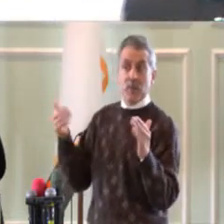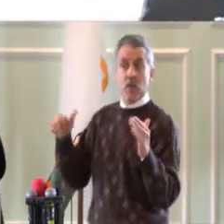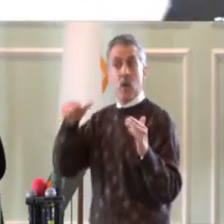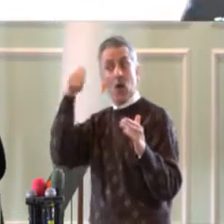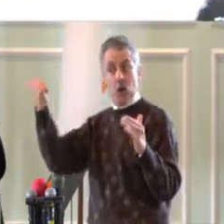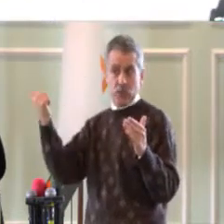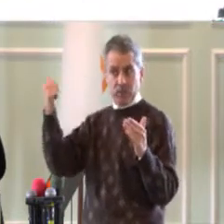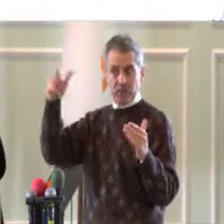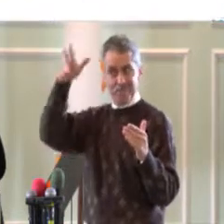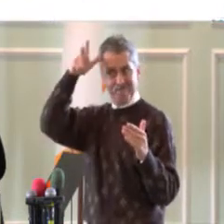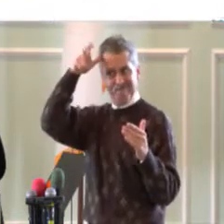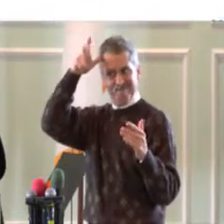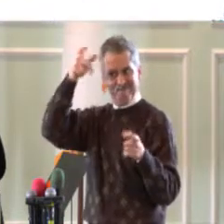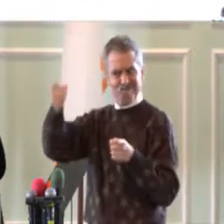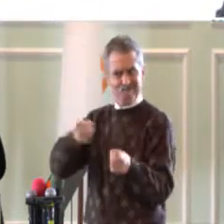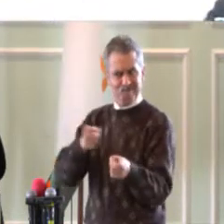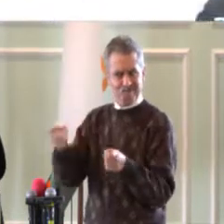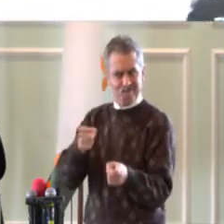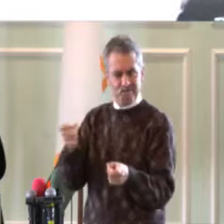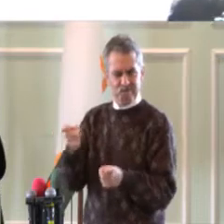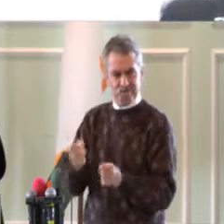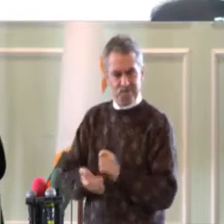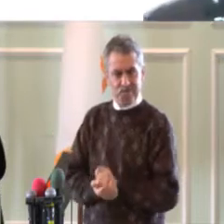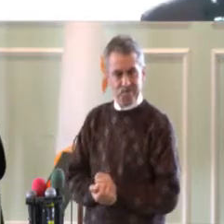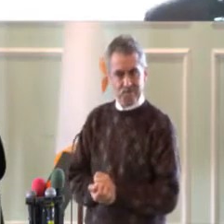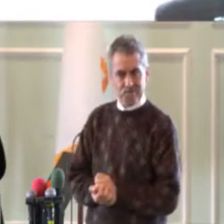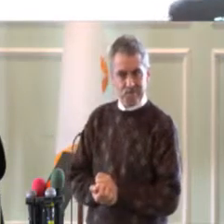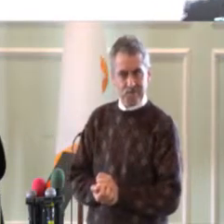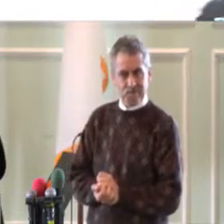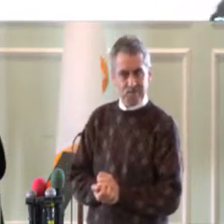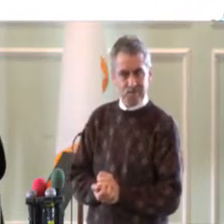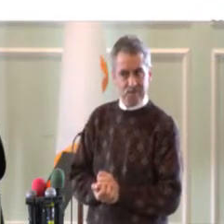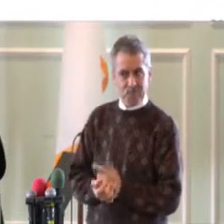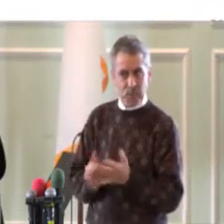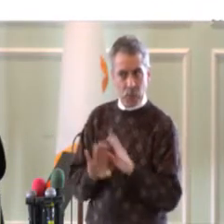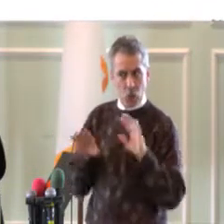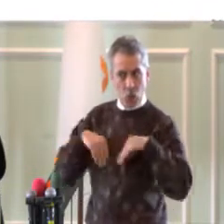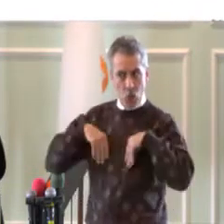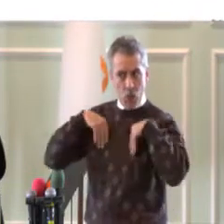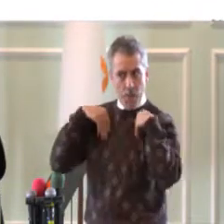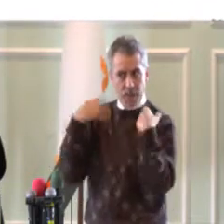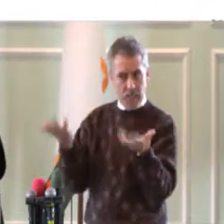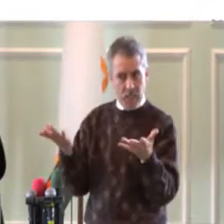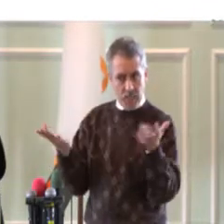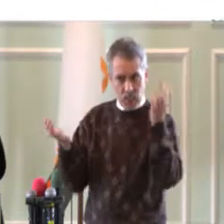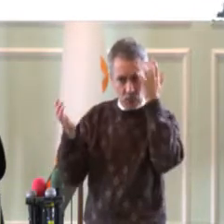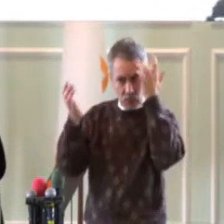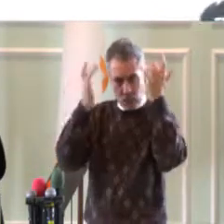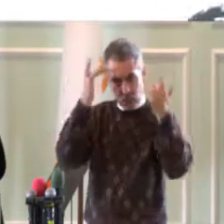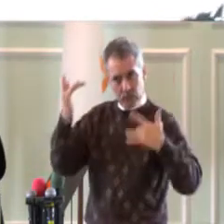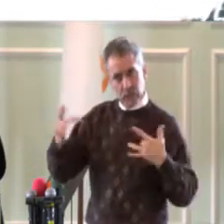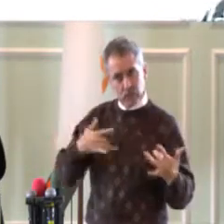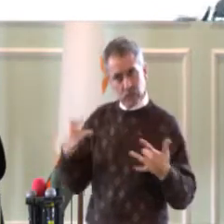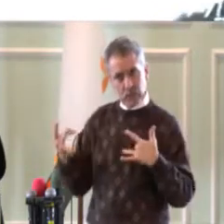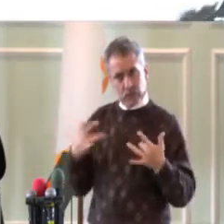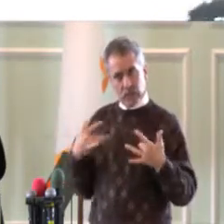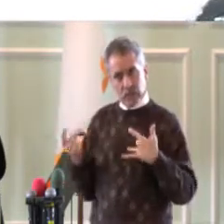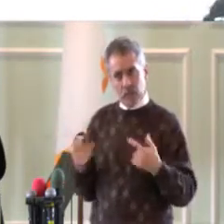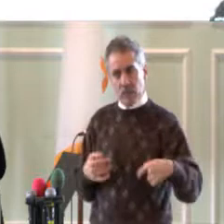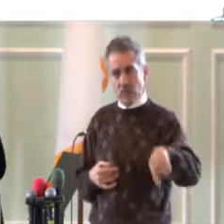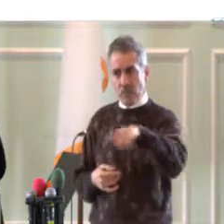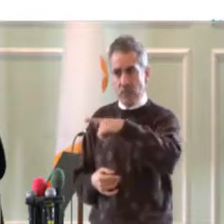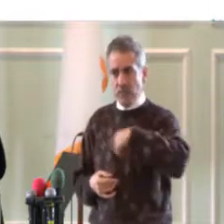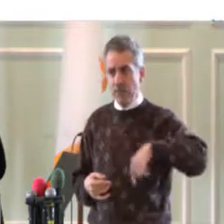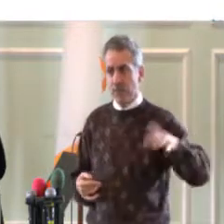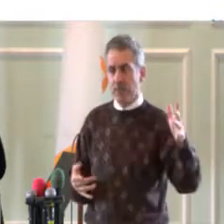than God. Some people get all upset and all worried about the state of our country or the